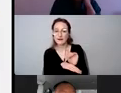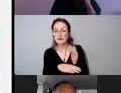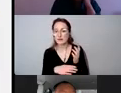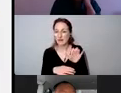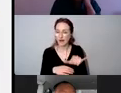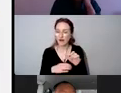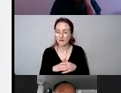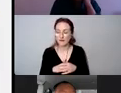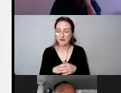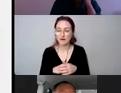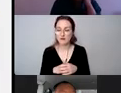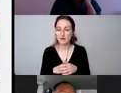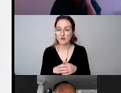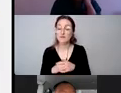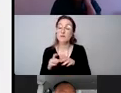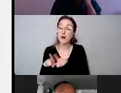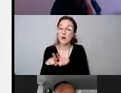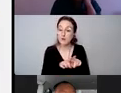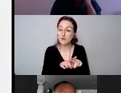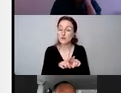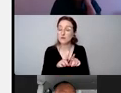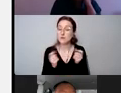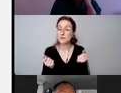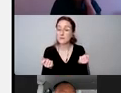And I think a lot of them also deal with